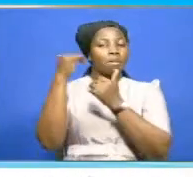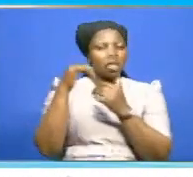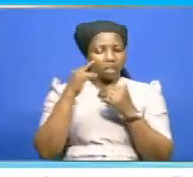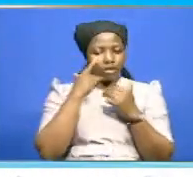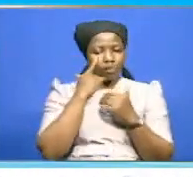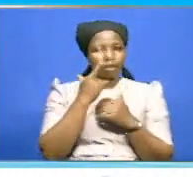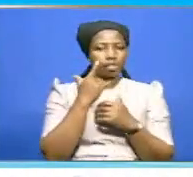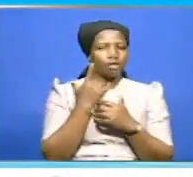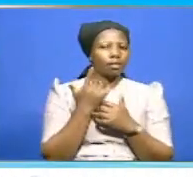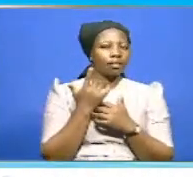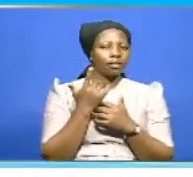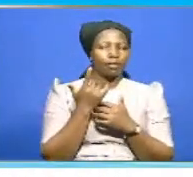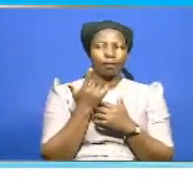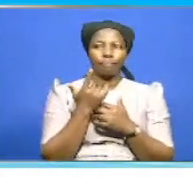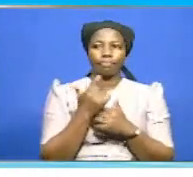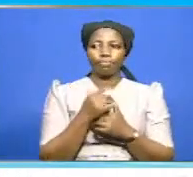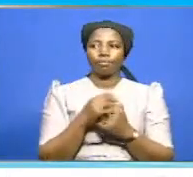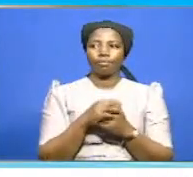see